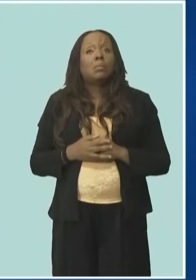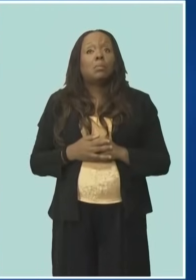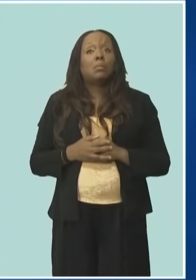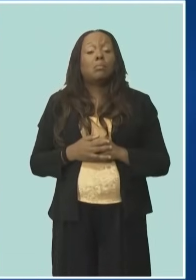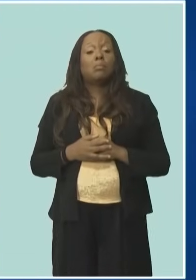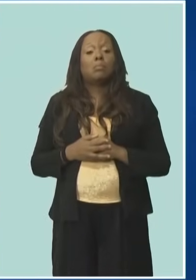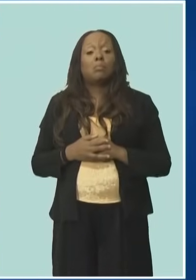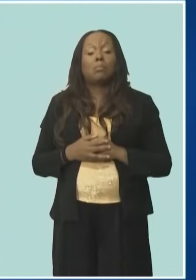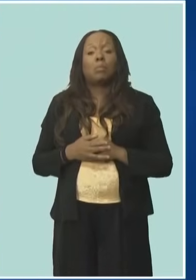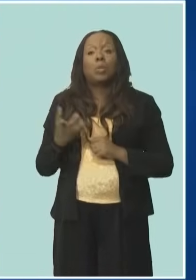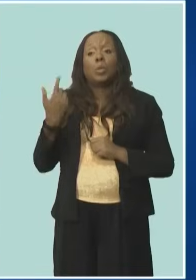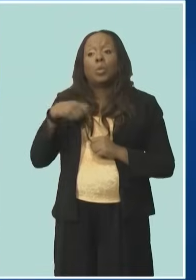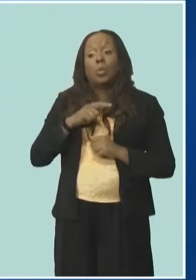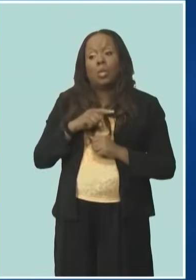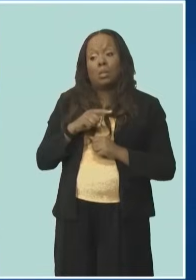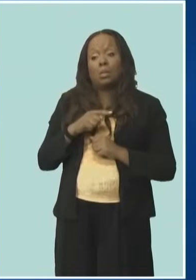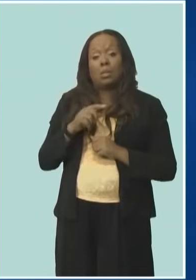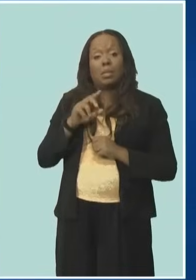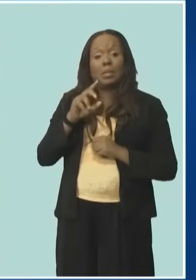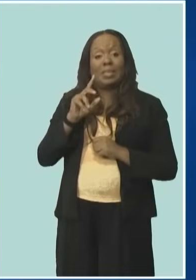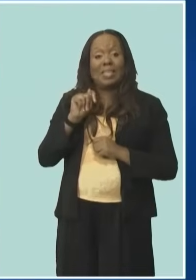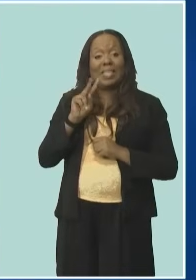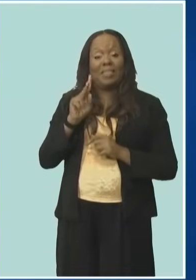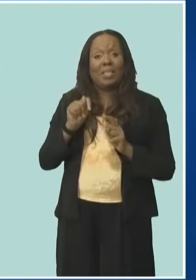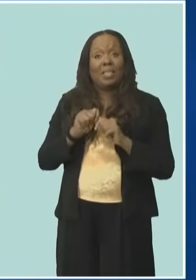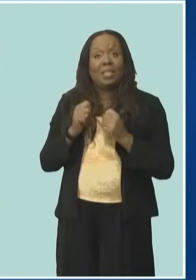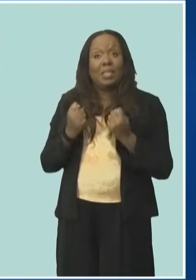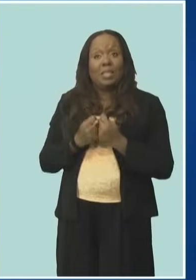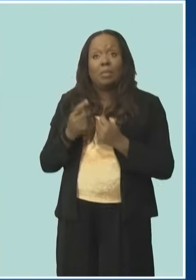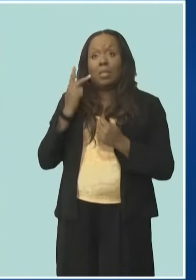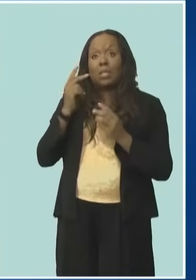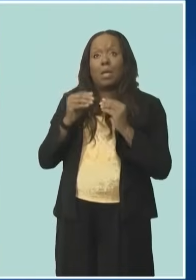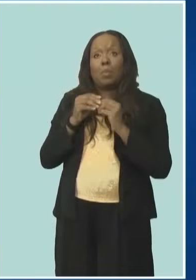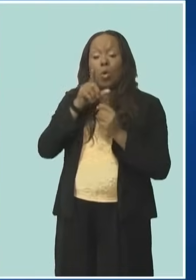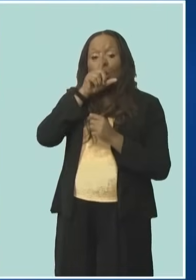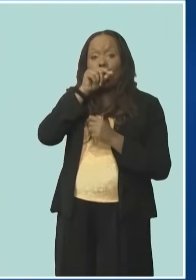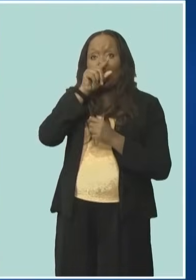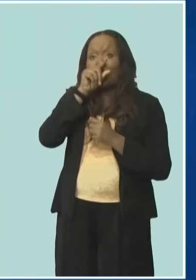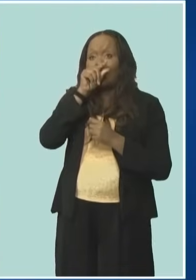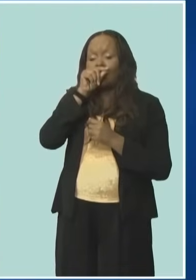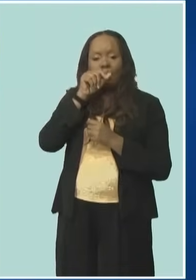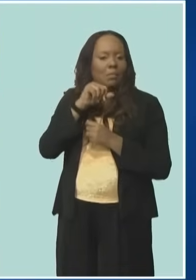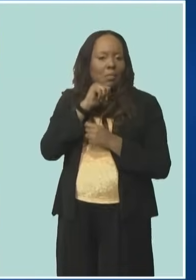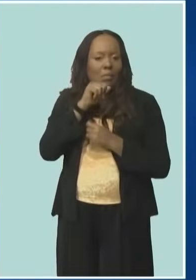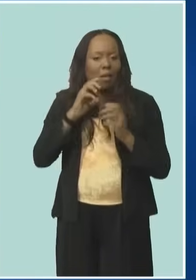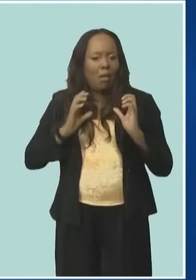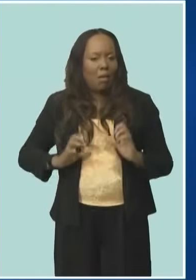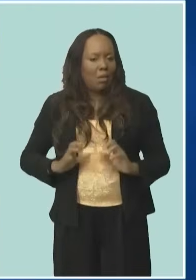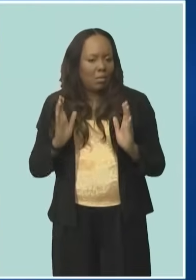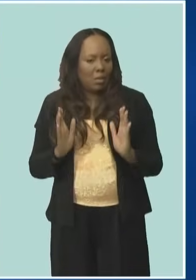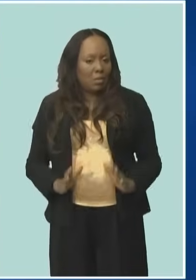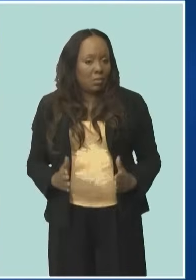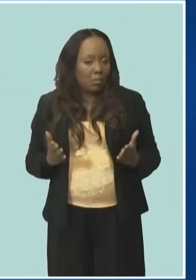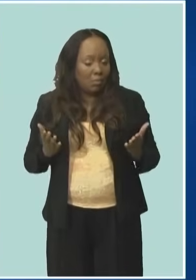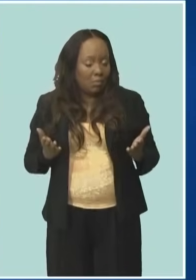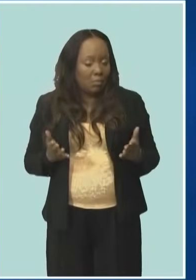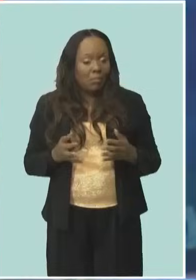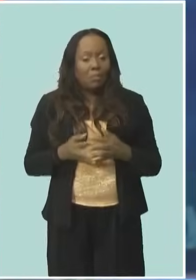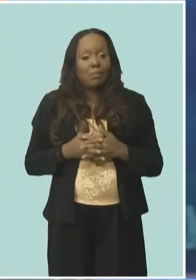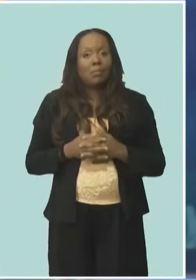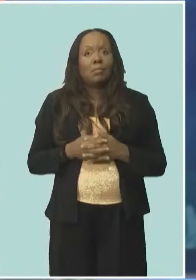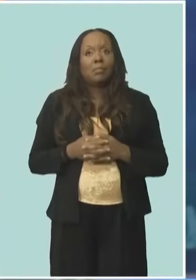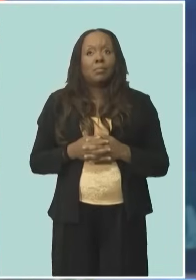the CBC team was at the market, more birds were spotted than customers. Anesta Henry, CBC